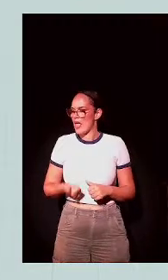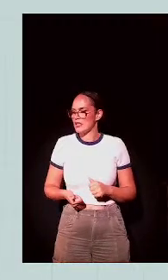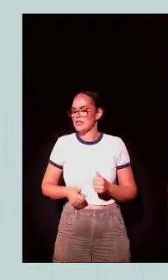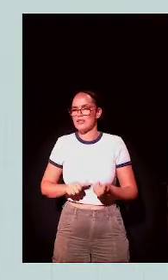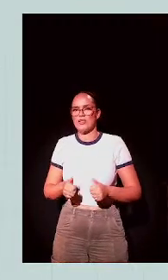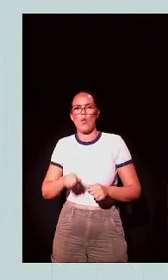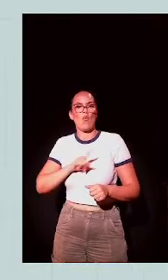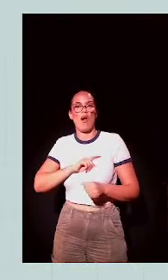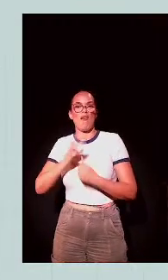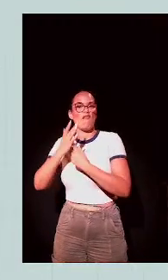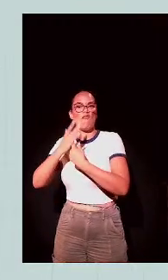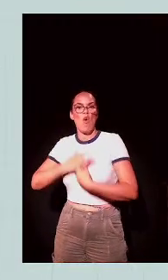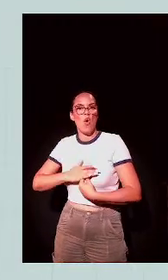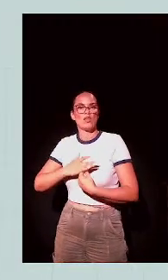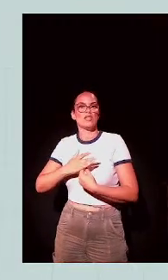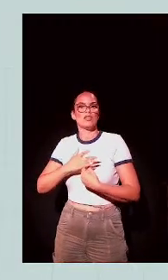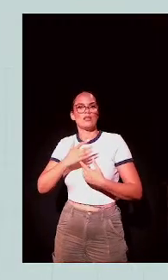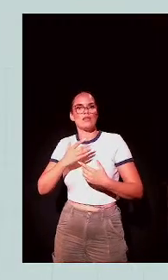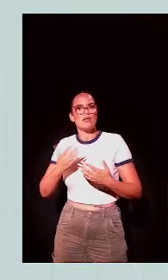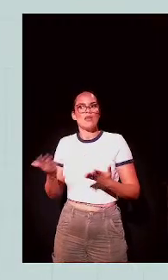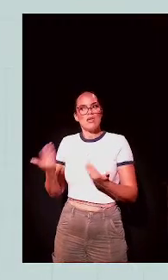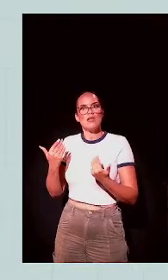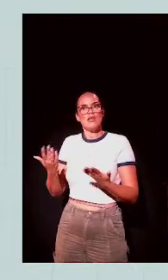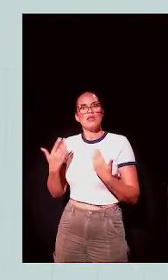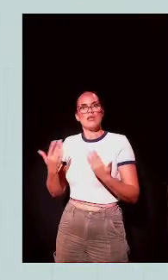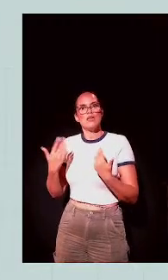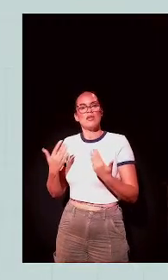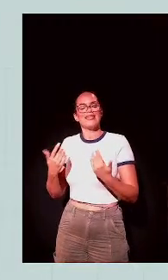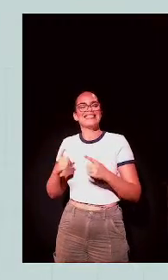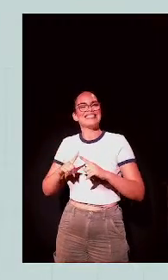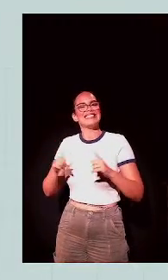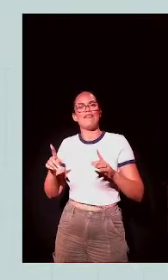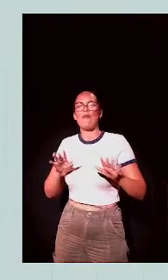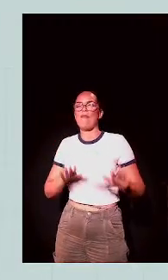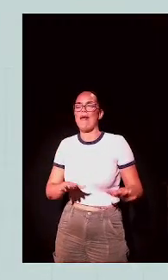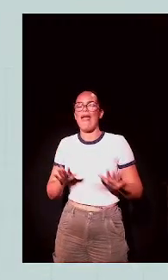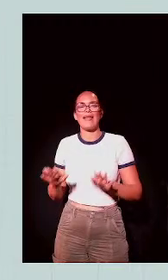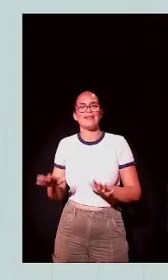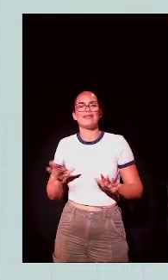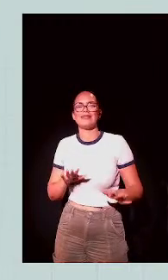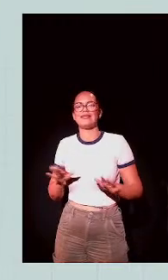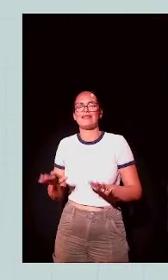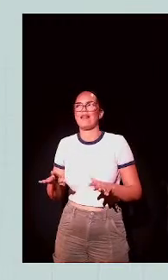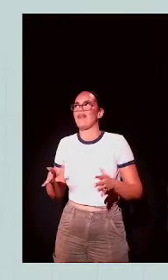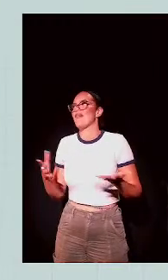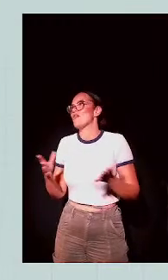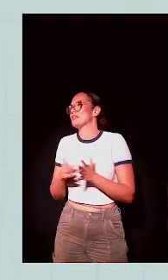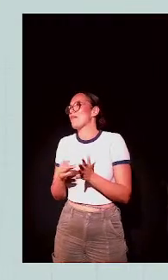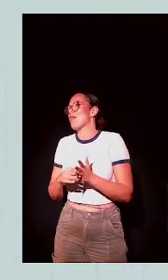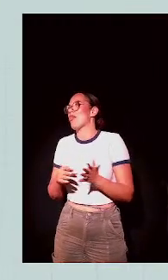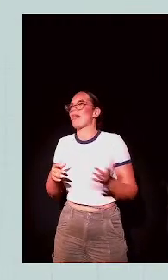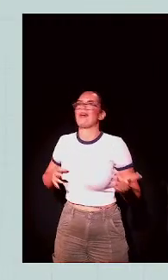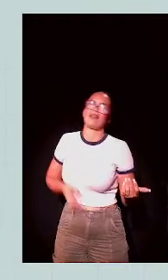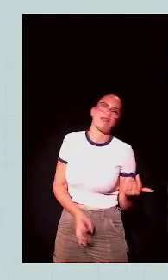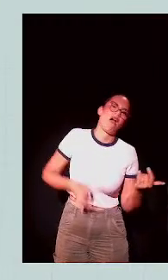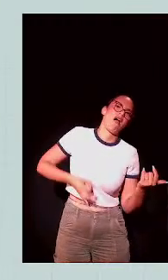system. It's a different pace to playing something like the guitar, perhaps.